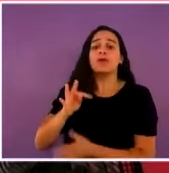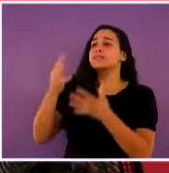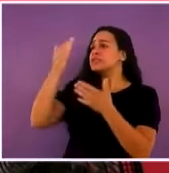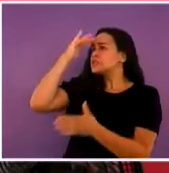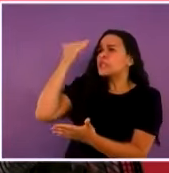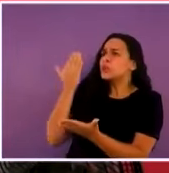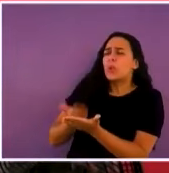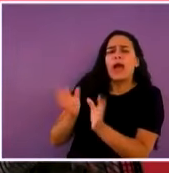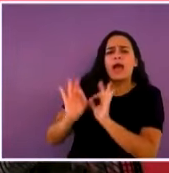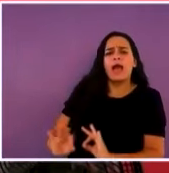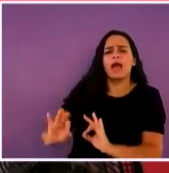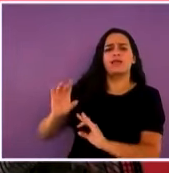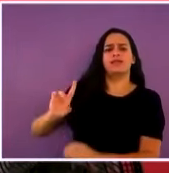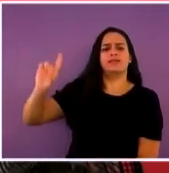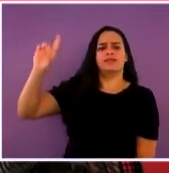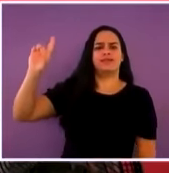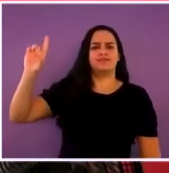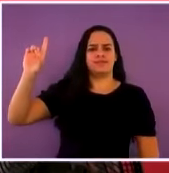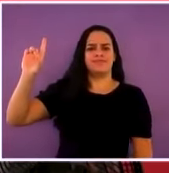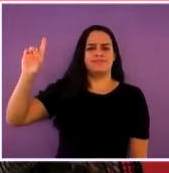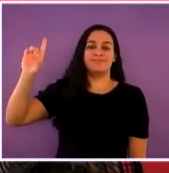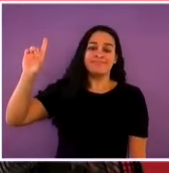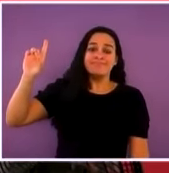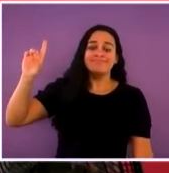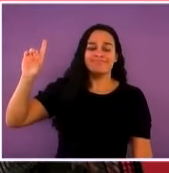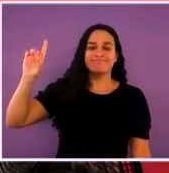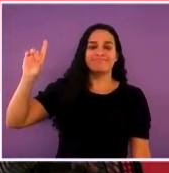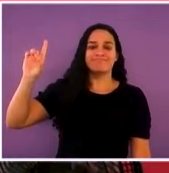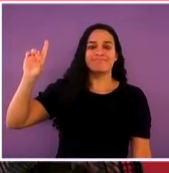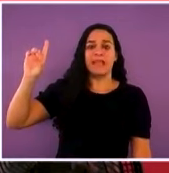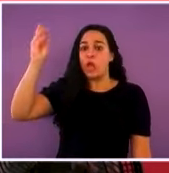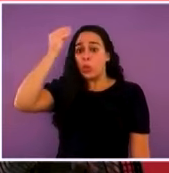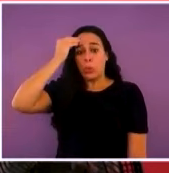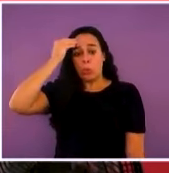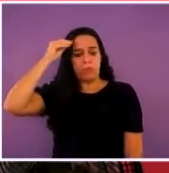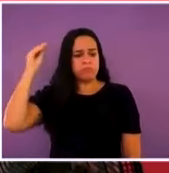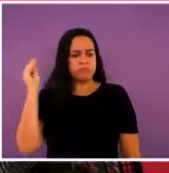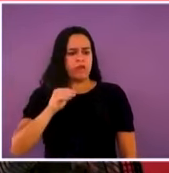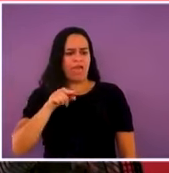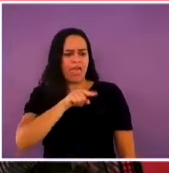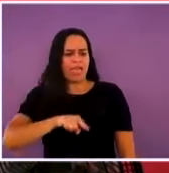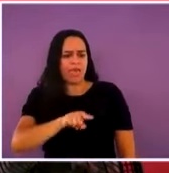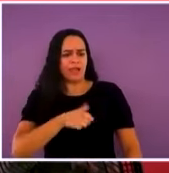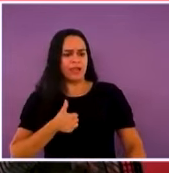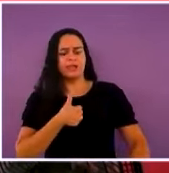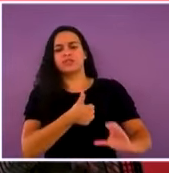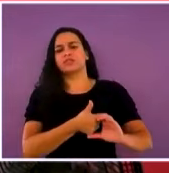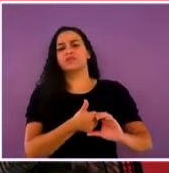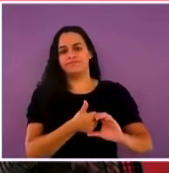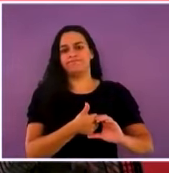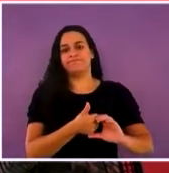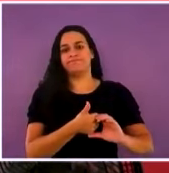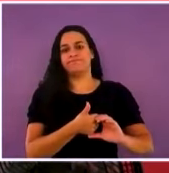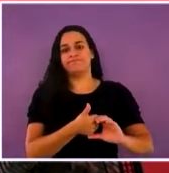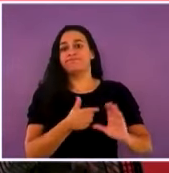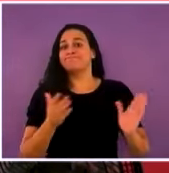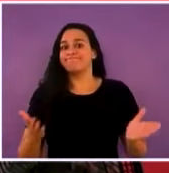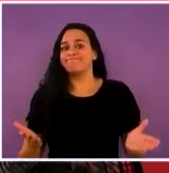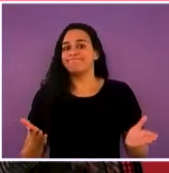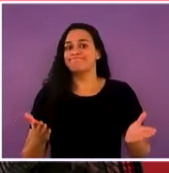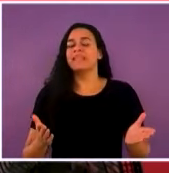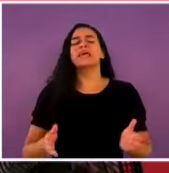have another picture of Pope Francis, a smiling Pope, always welcoming everybody. Nós temos essa figura do Papa